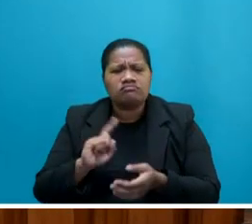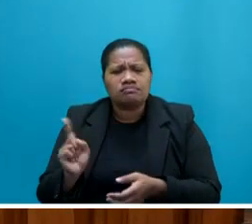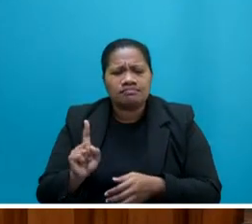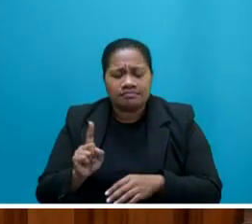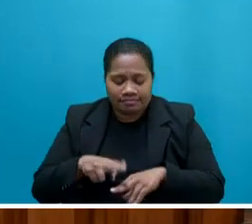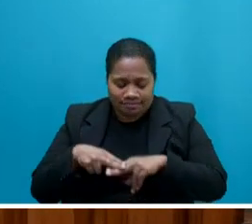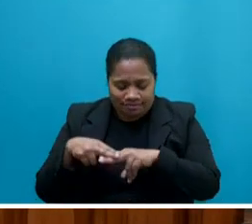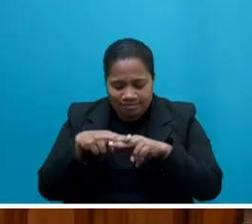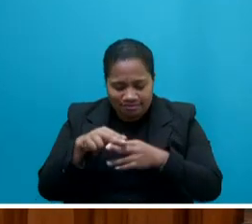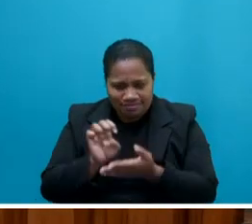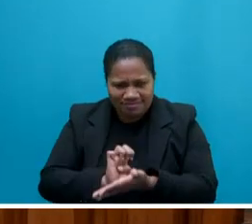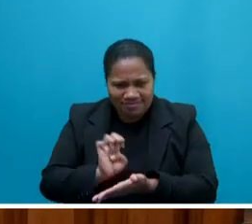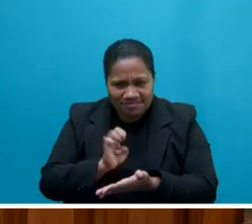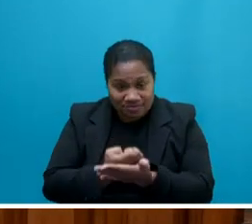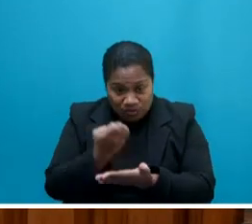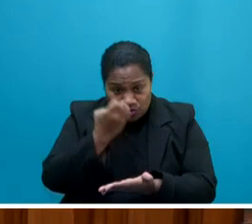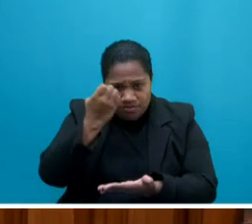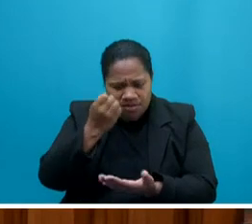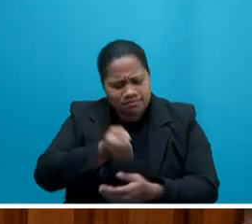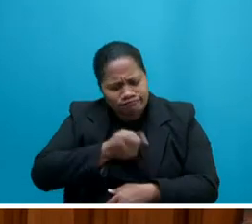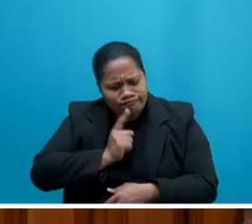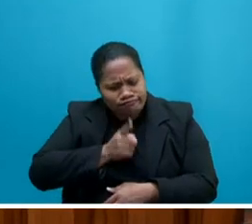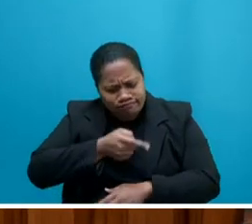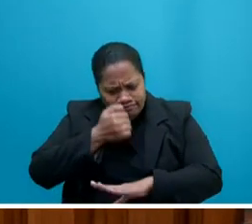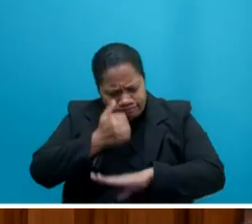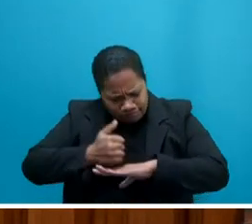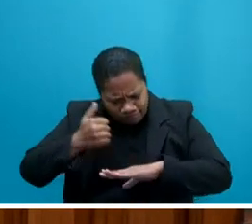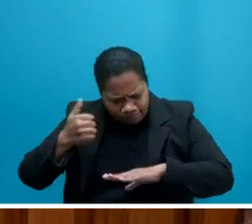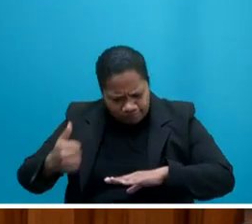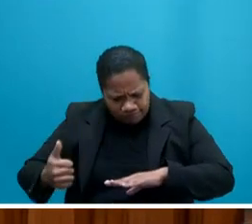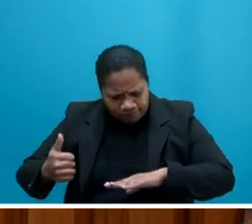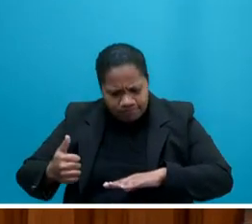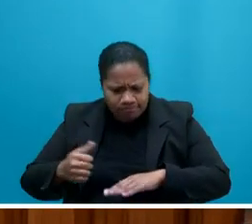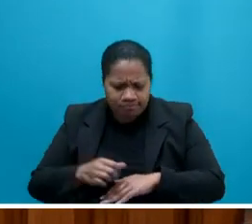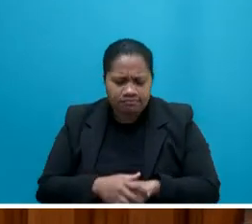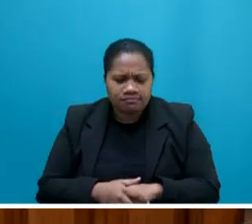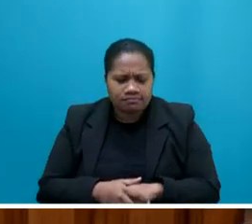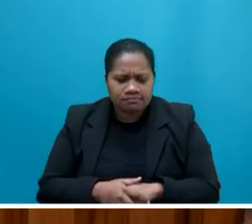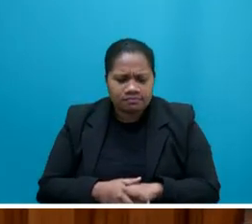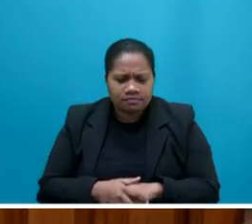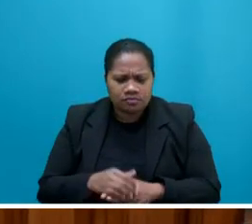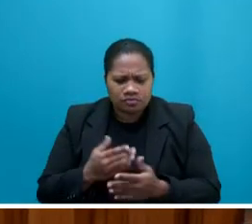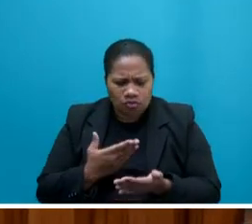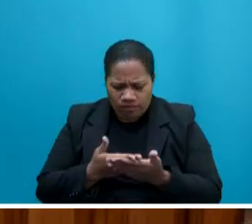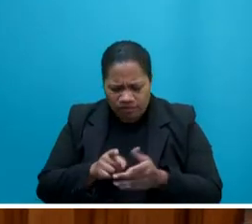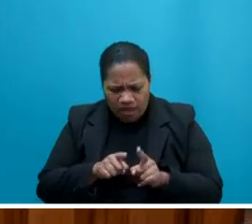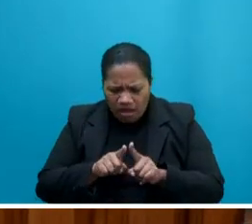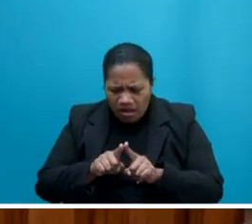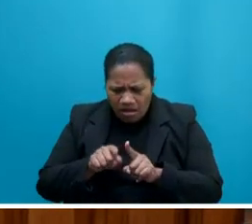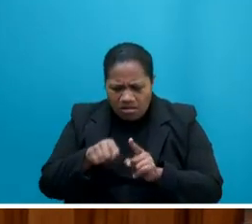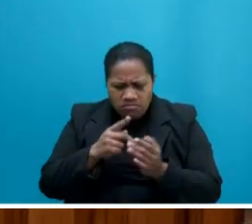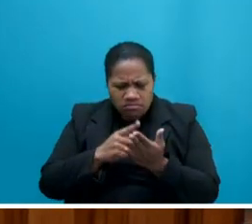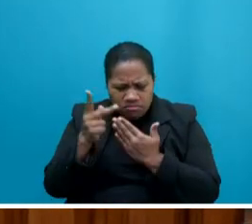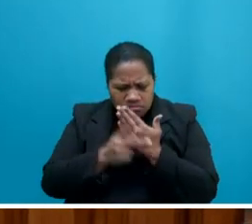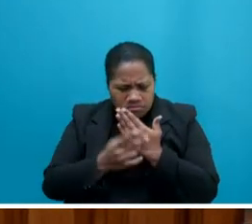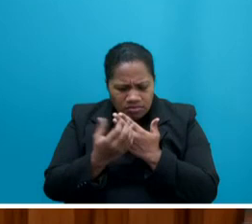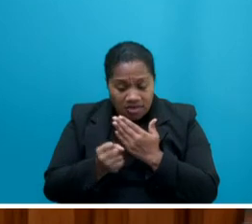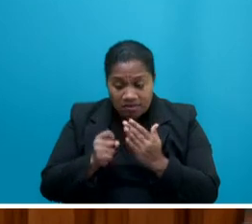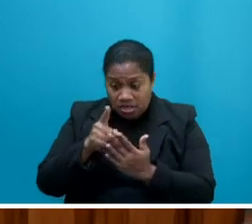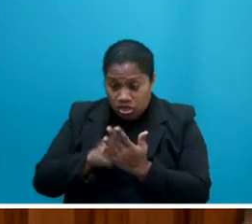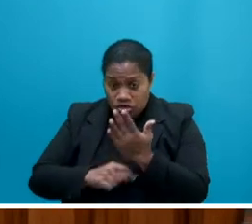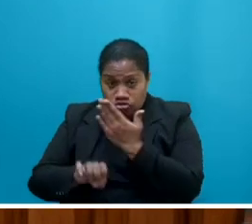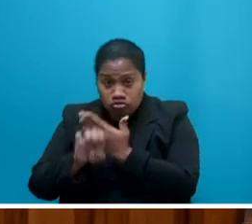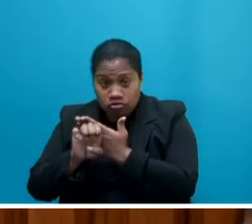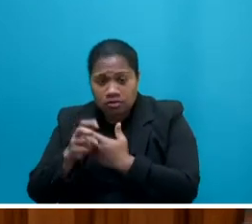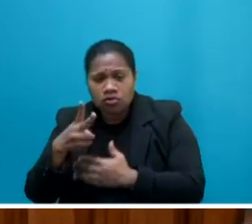warned the government of the implication of its socialist slanted policies and programs. Then in June 2019, Mr.